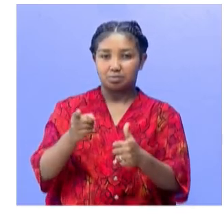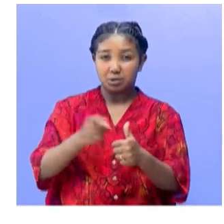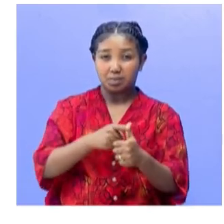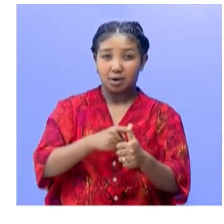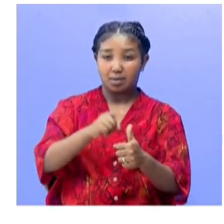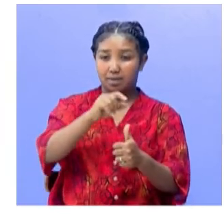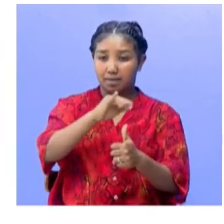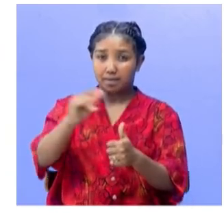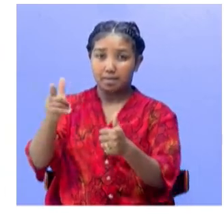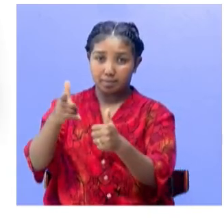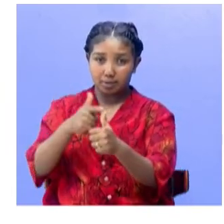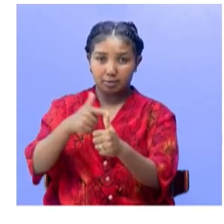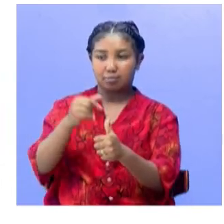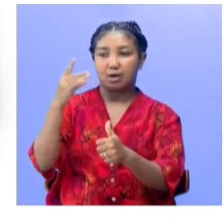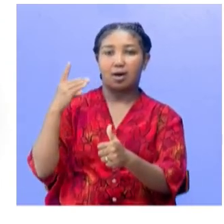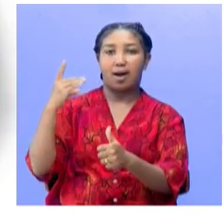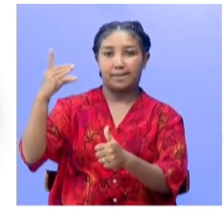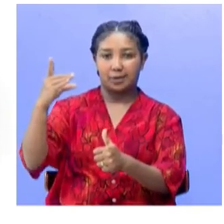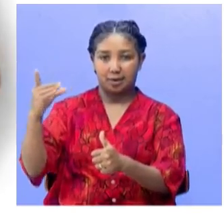proper nouns,